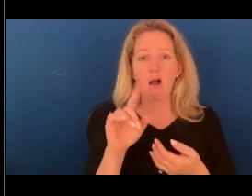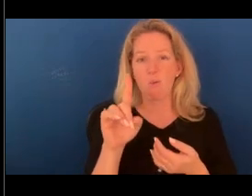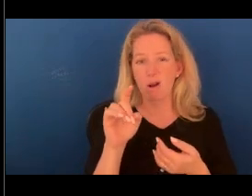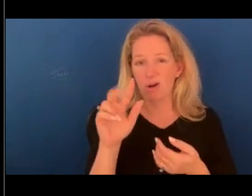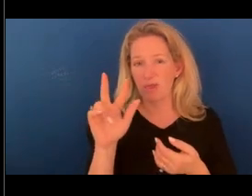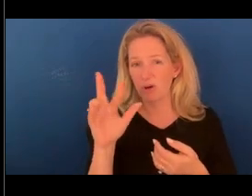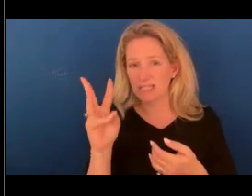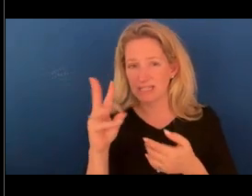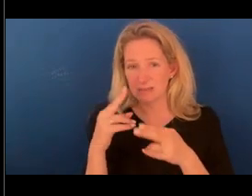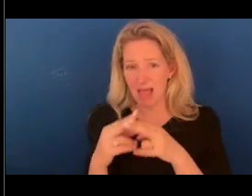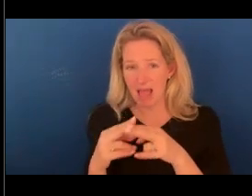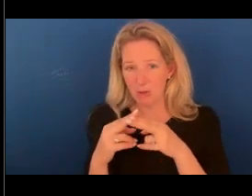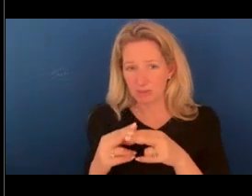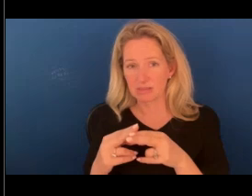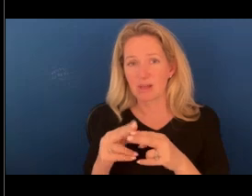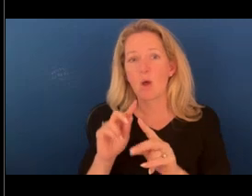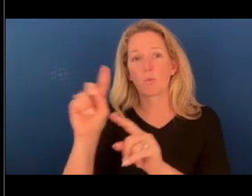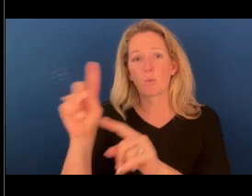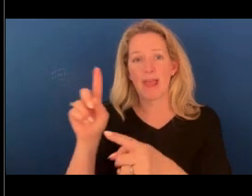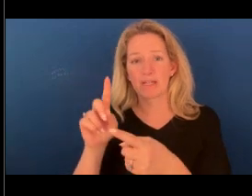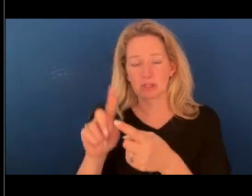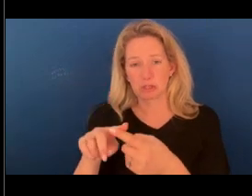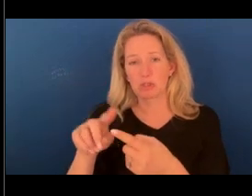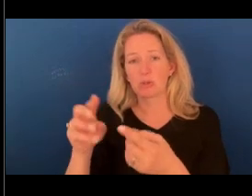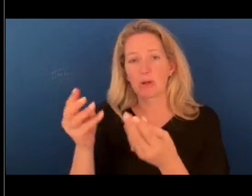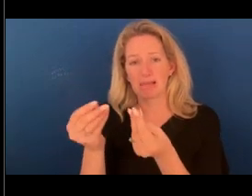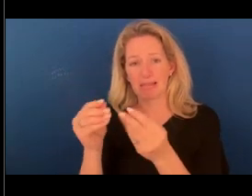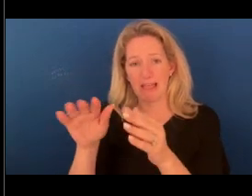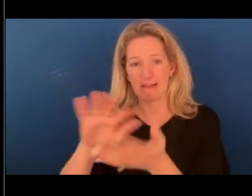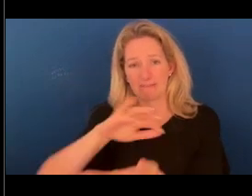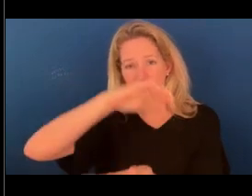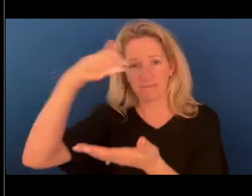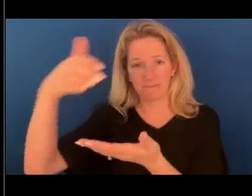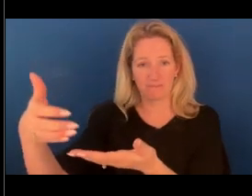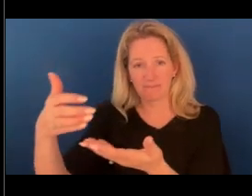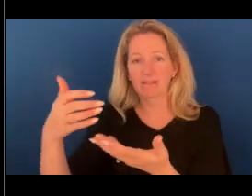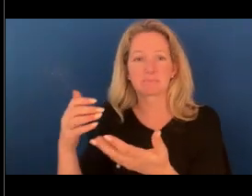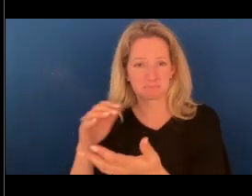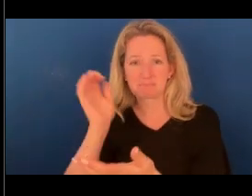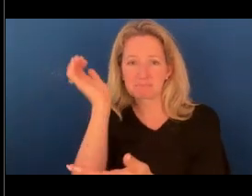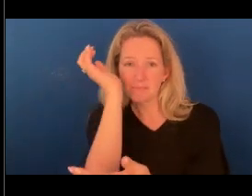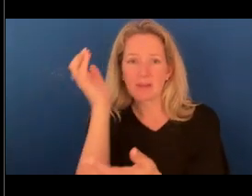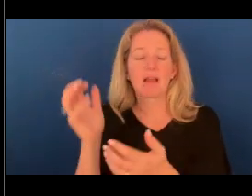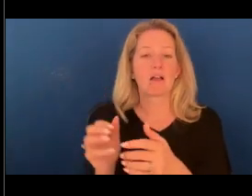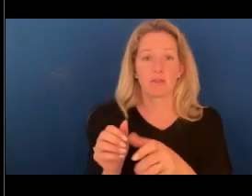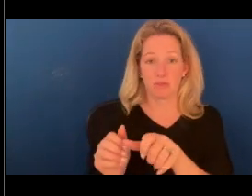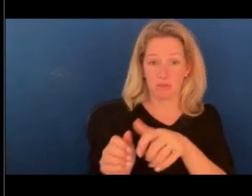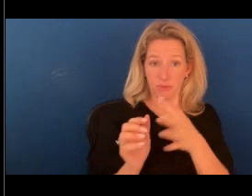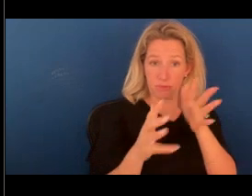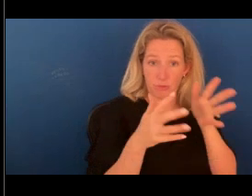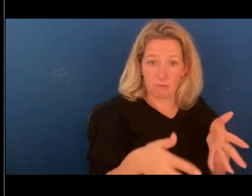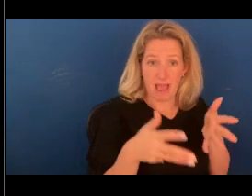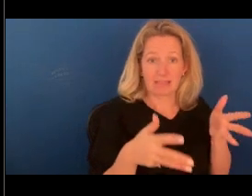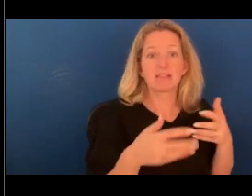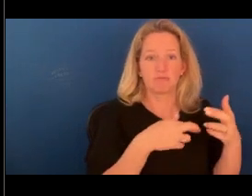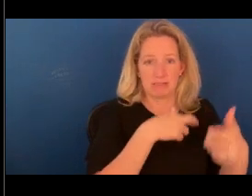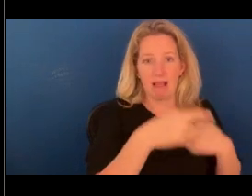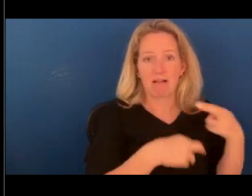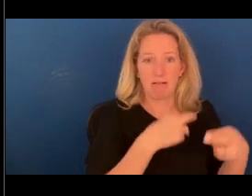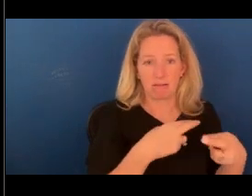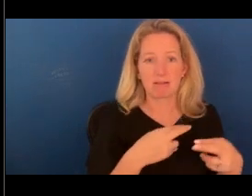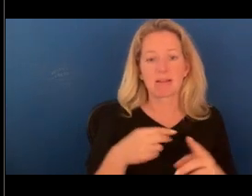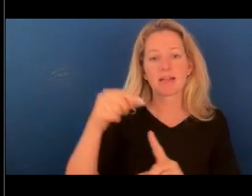pounds went to a landfill. The rest of it was recycled or in some capacity. And this is one of the landfills we brought it to. This is the